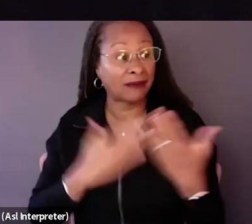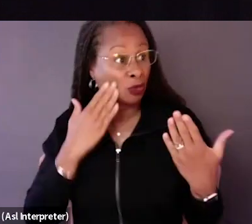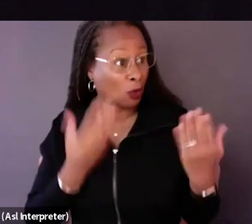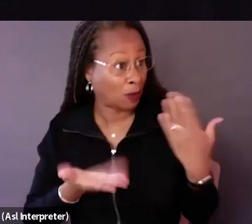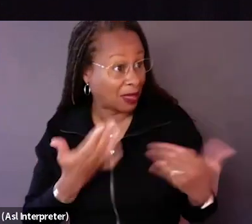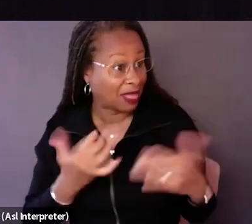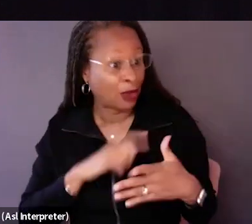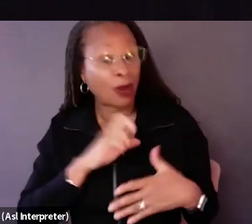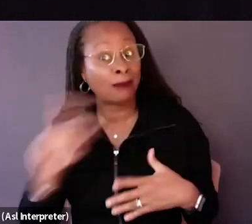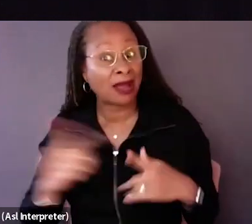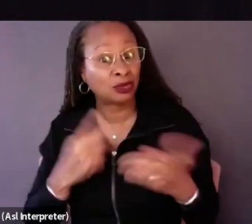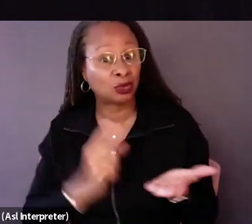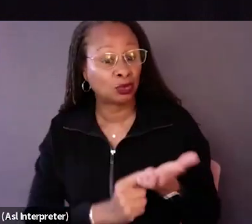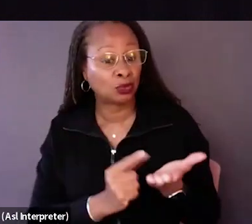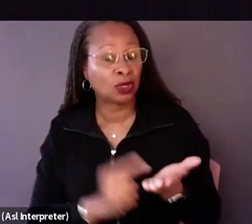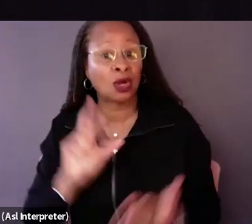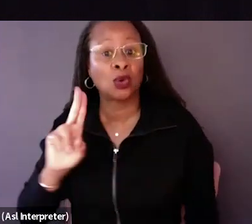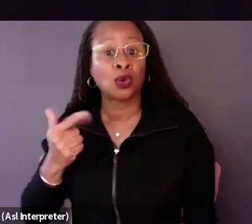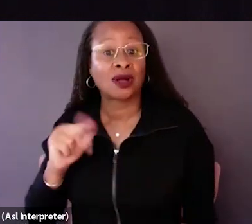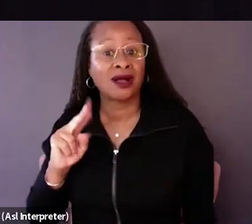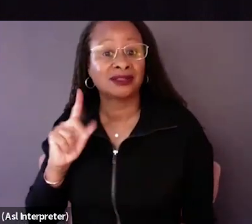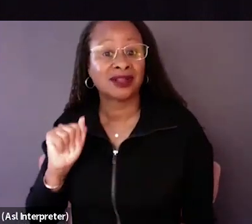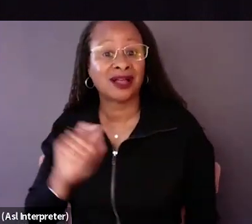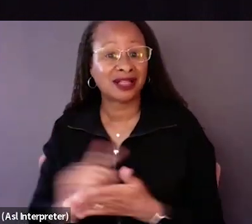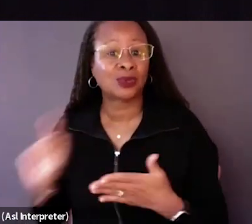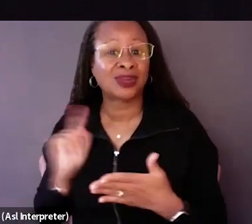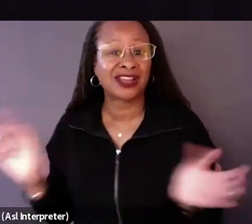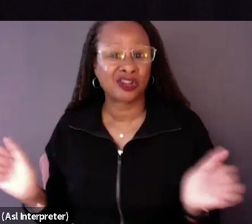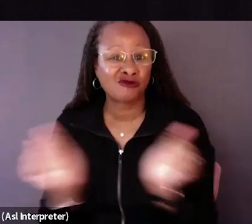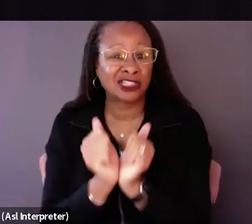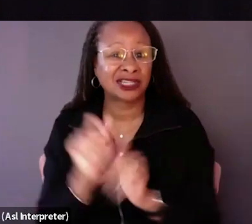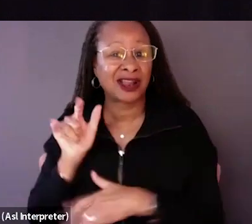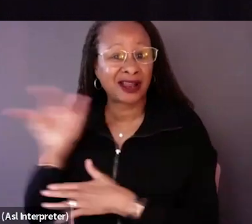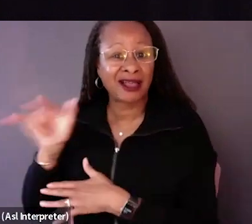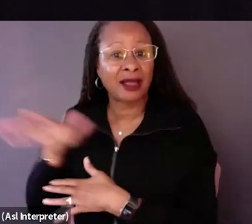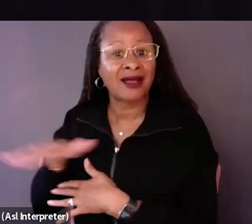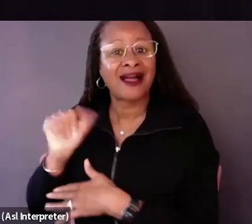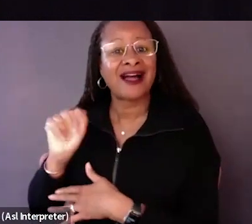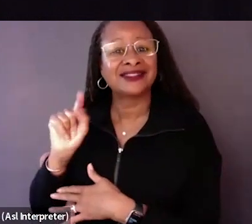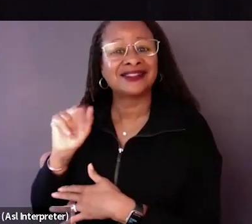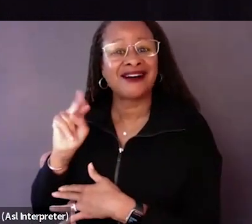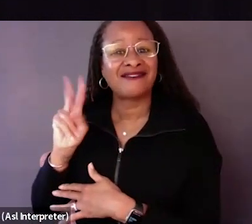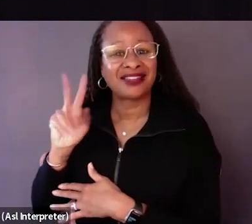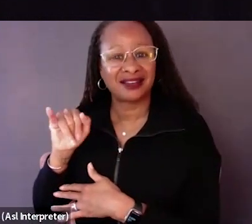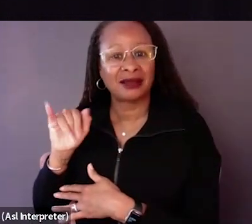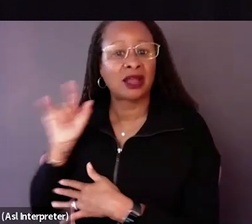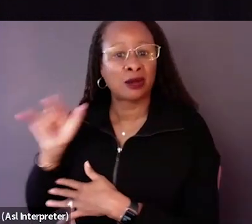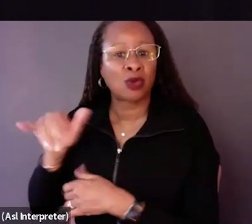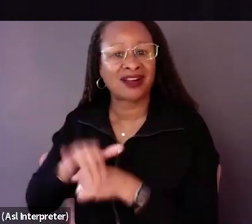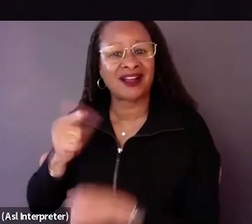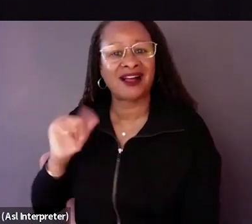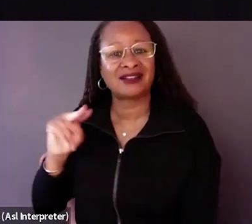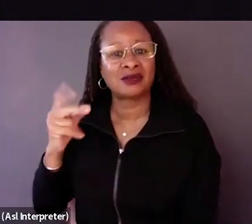to Uganda last week and was arrested at the airport, at the Entebbe airport in Kampala. Thank you